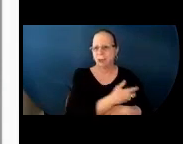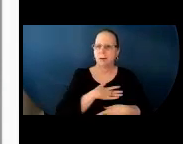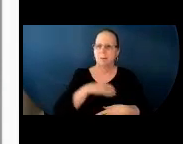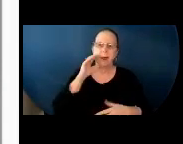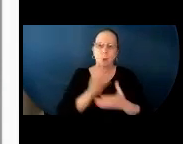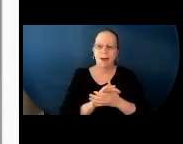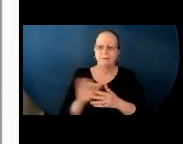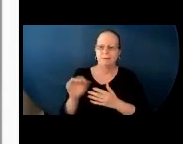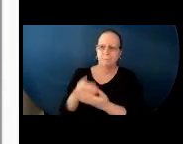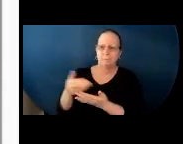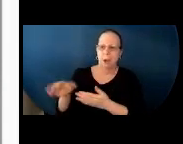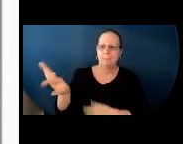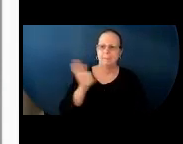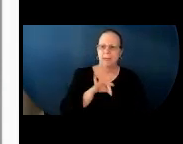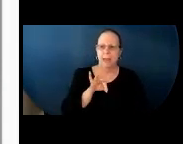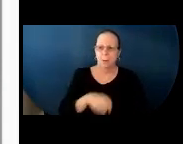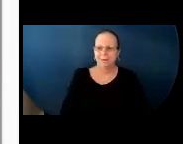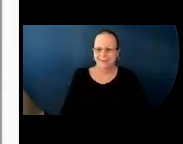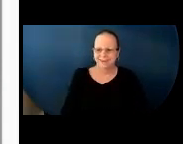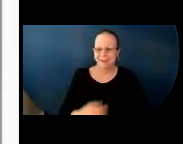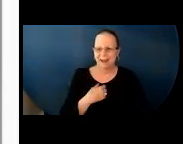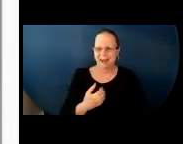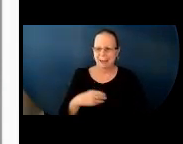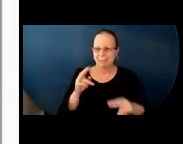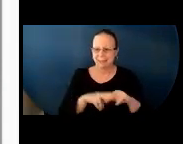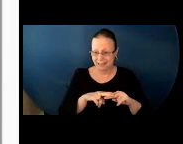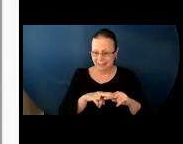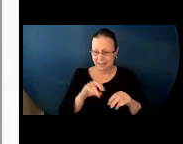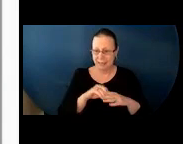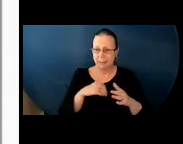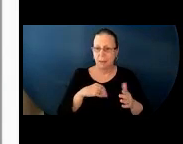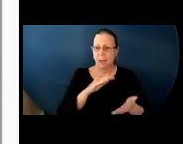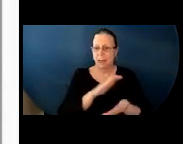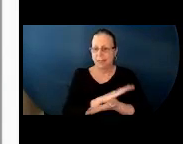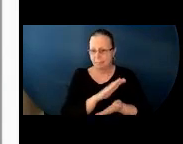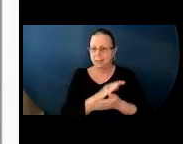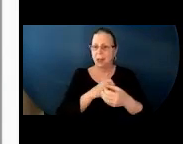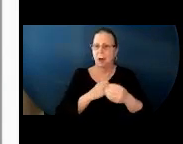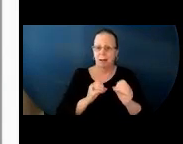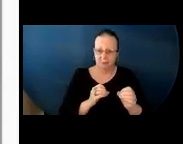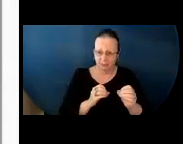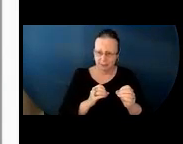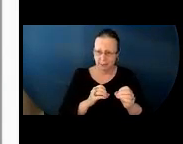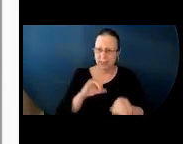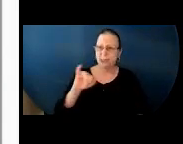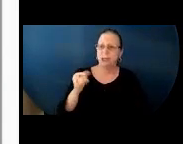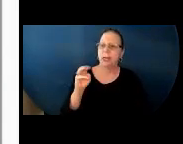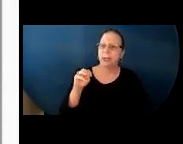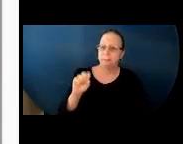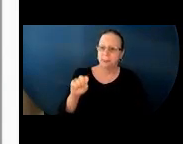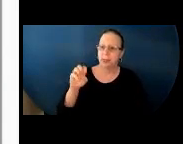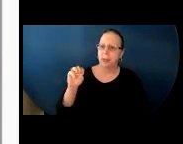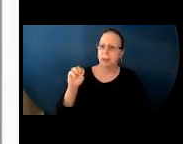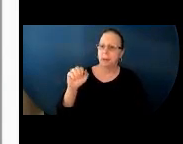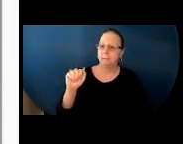out, and I am sitting in my campus office at James Madison University. I have a